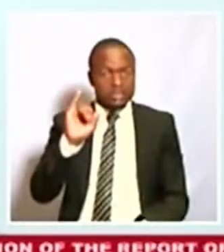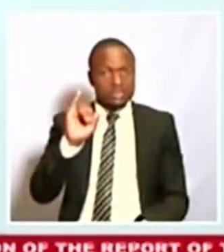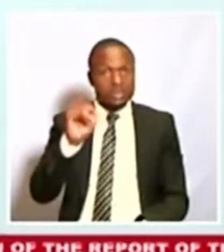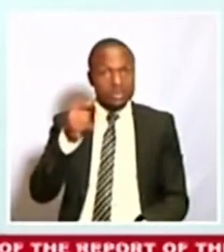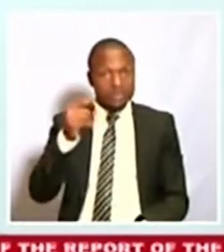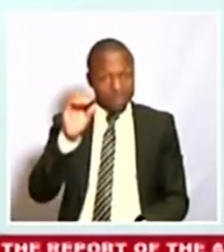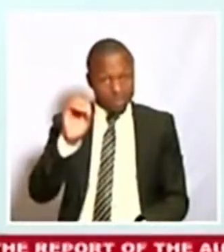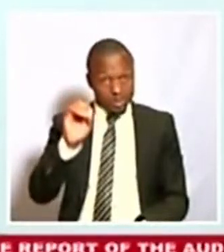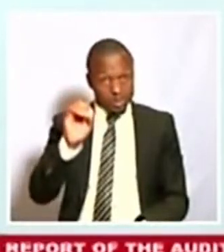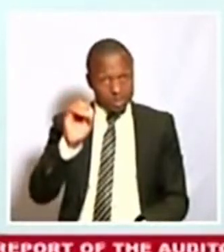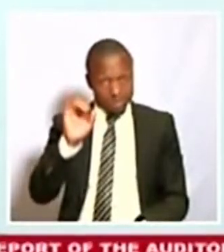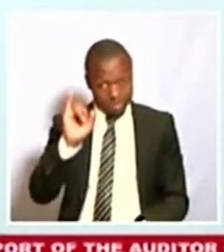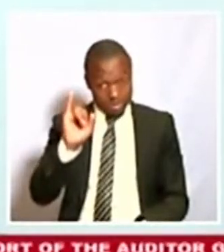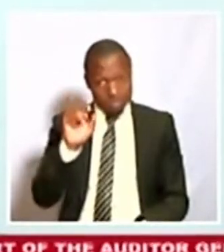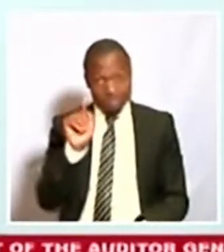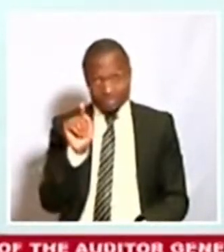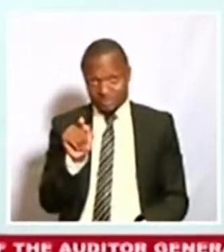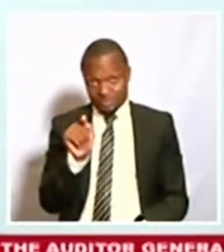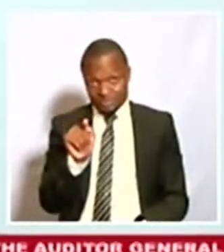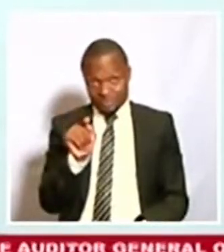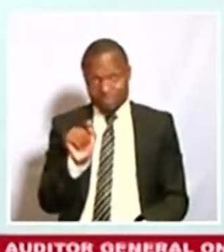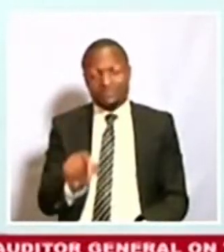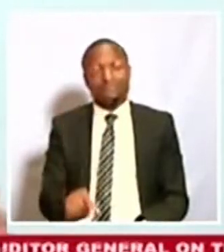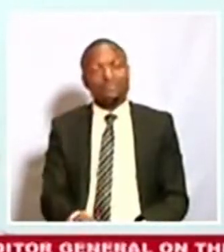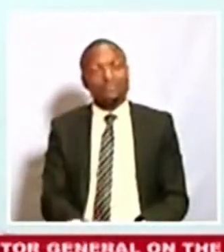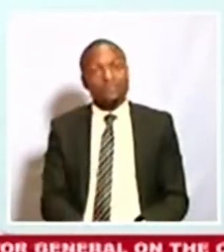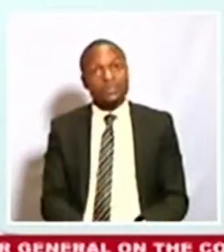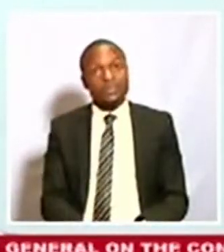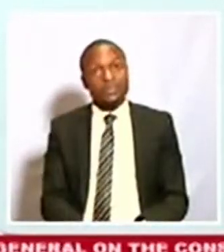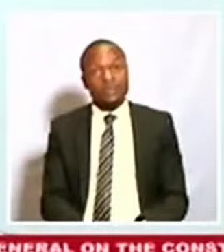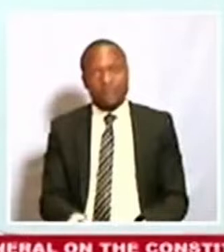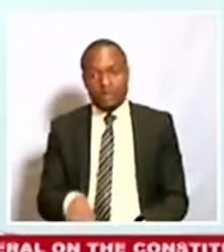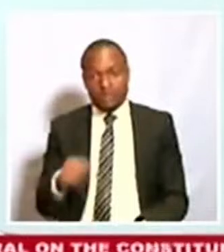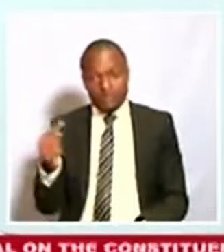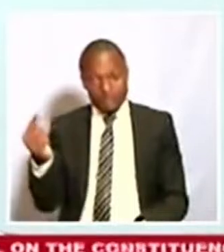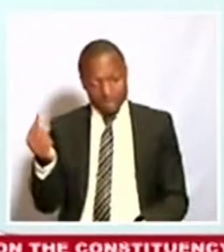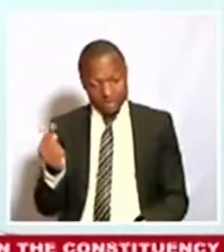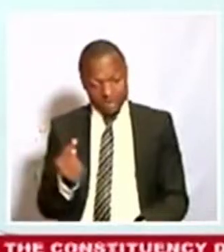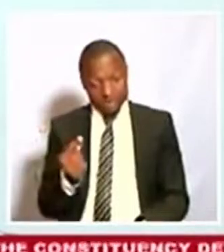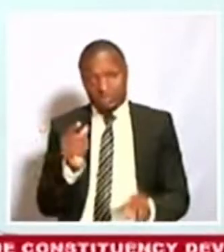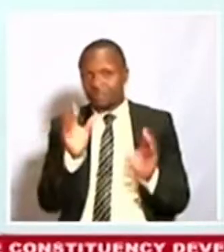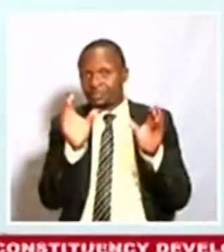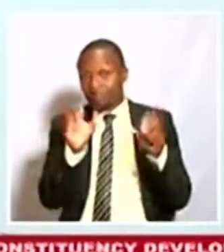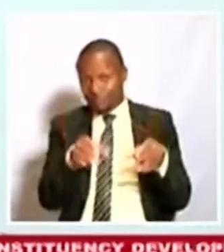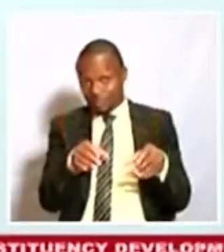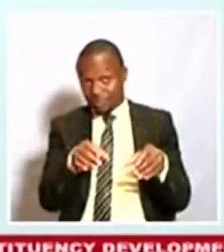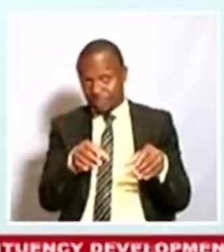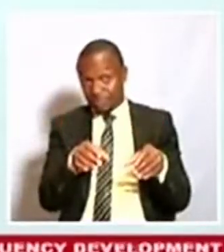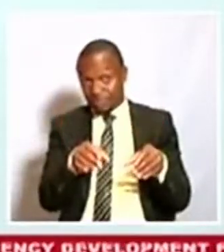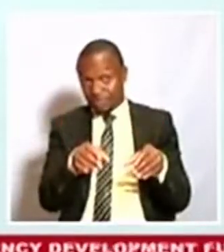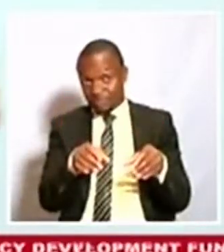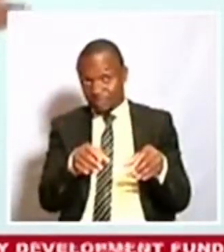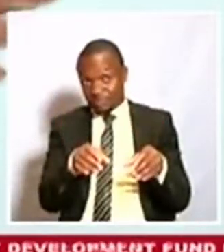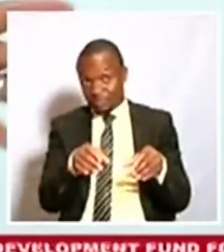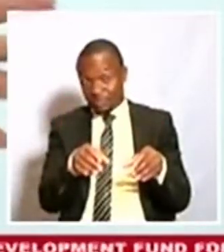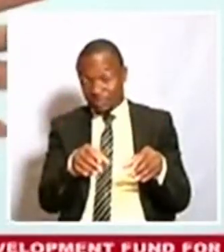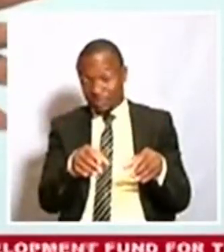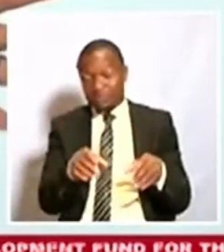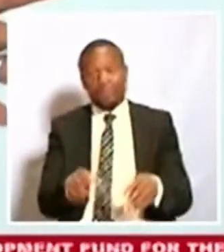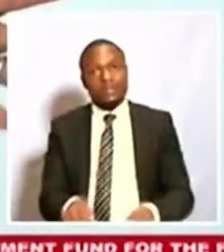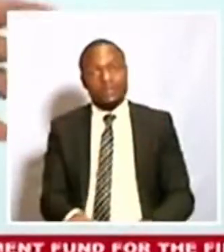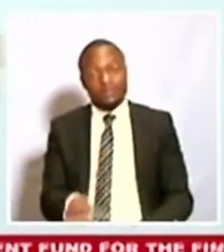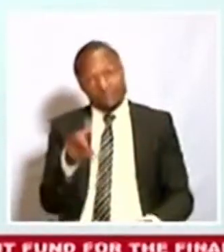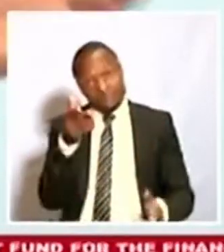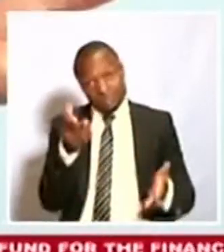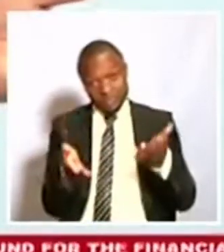Singoi, could have come to the local authority, and he was